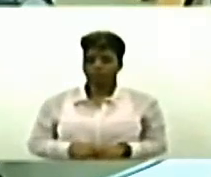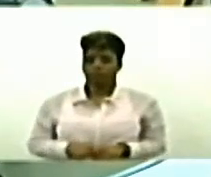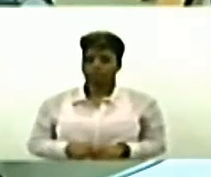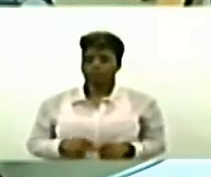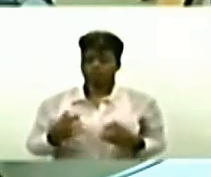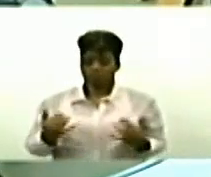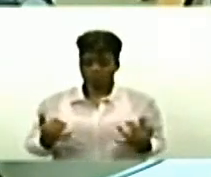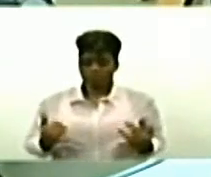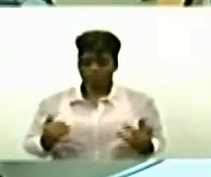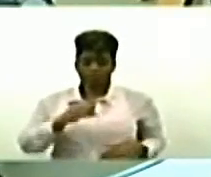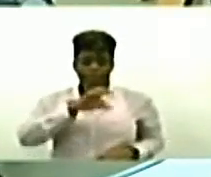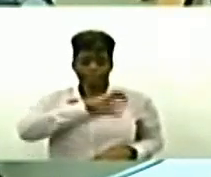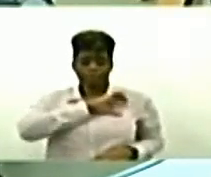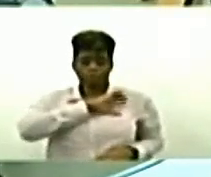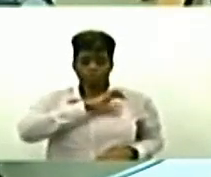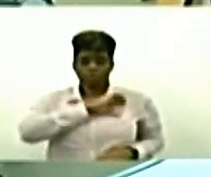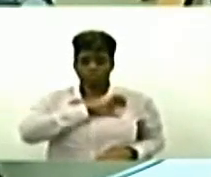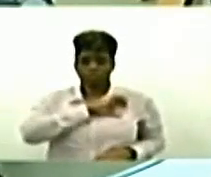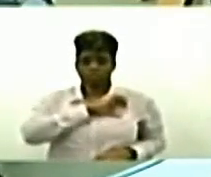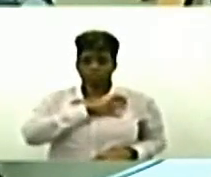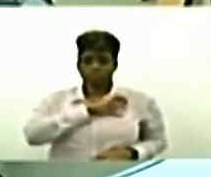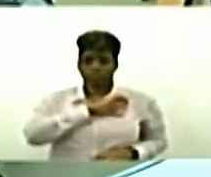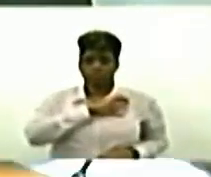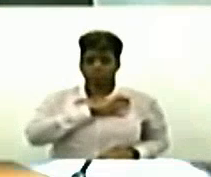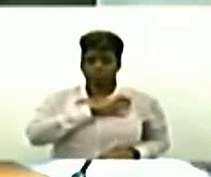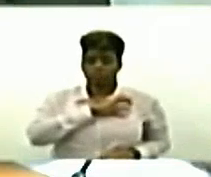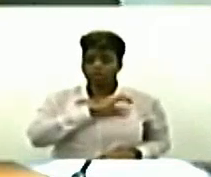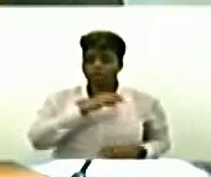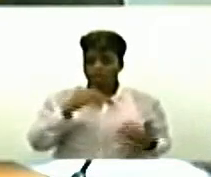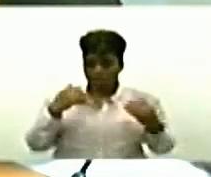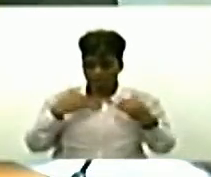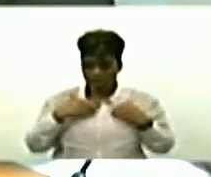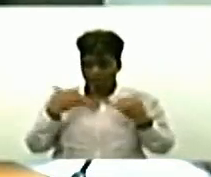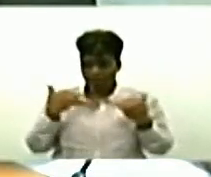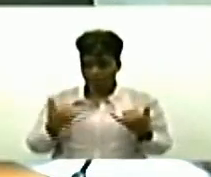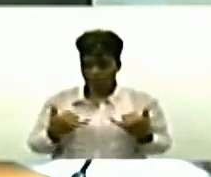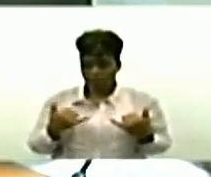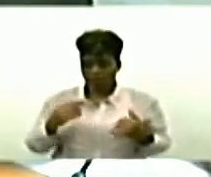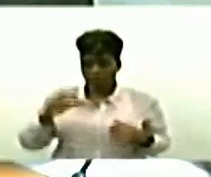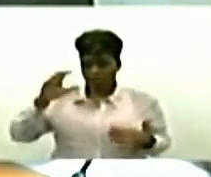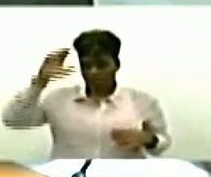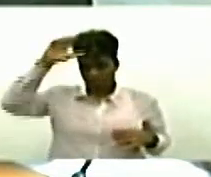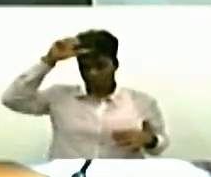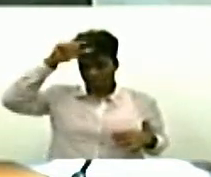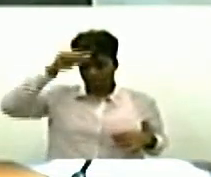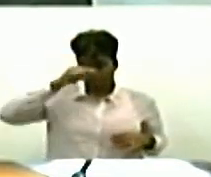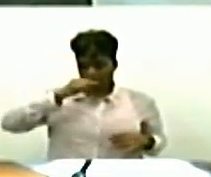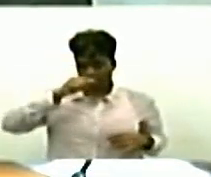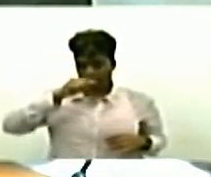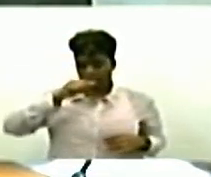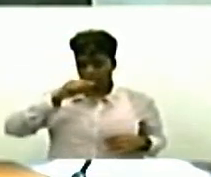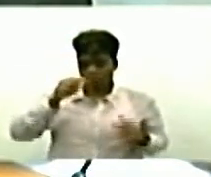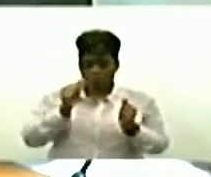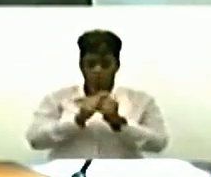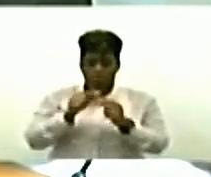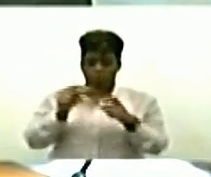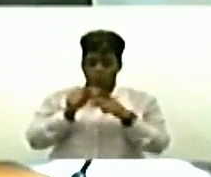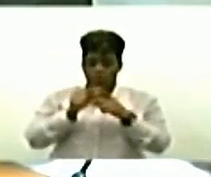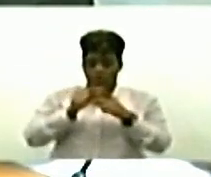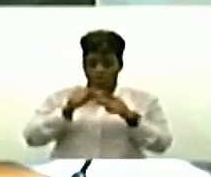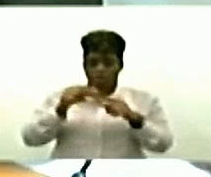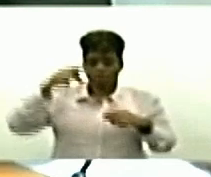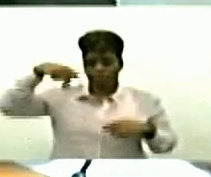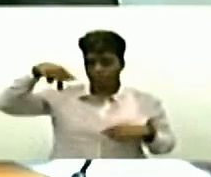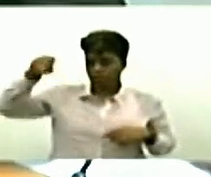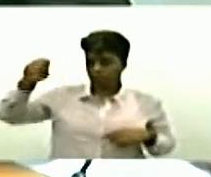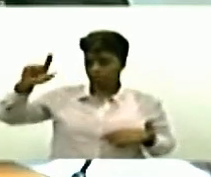officers do have a baseball cap with the police emblem inscribed on it. And so I presume that is what is